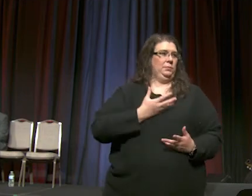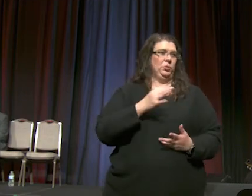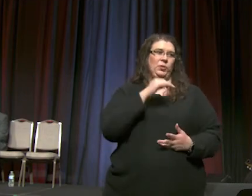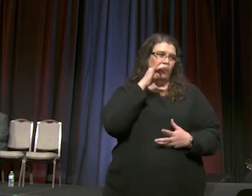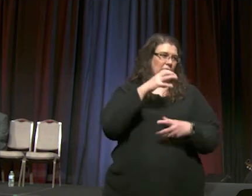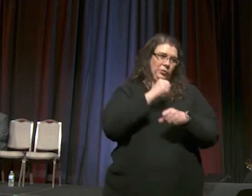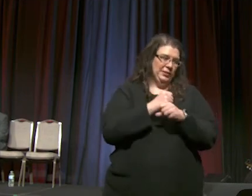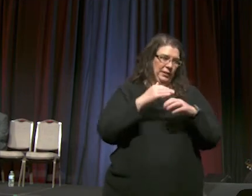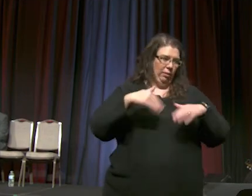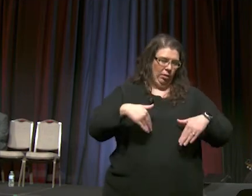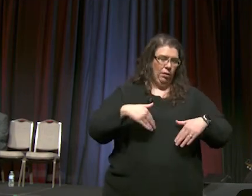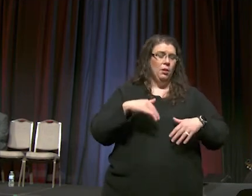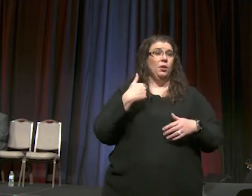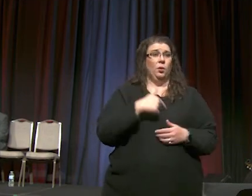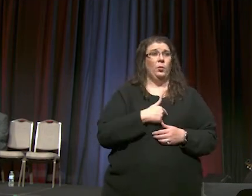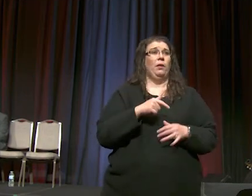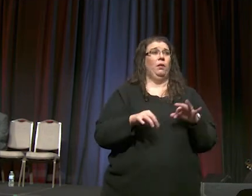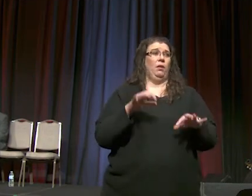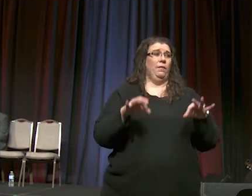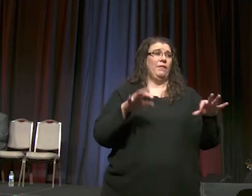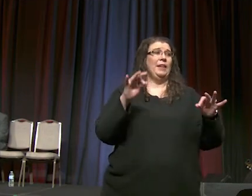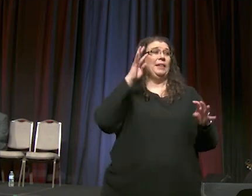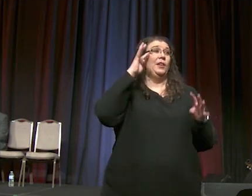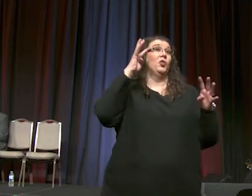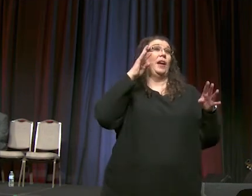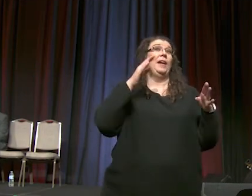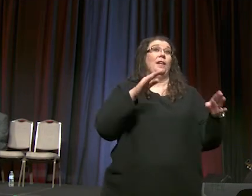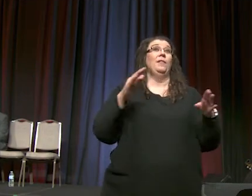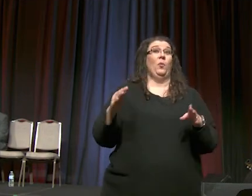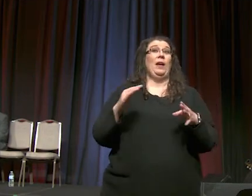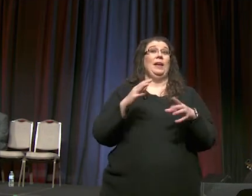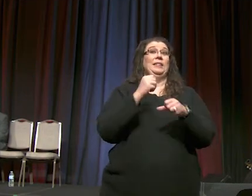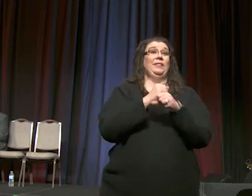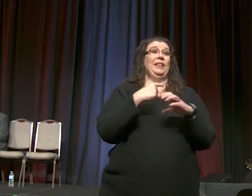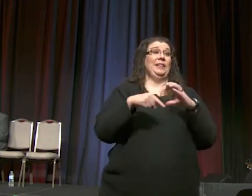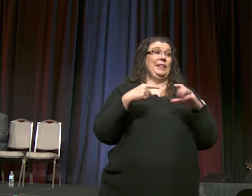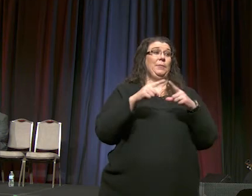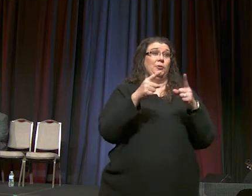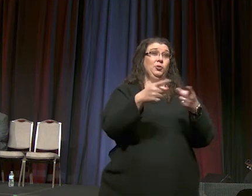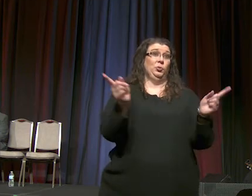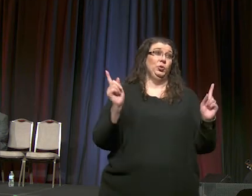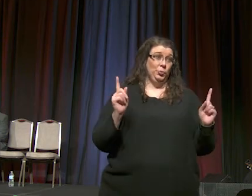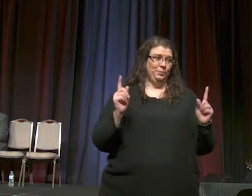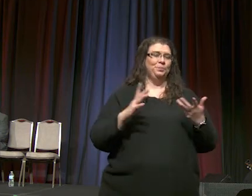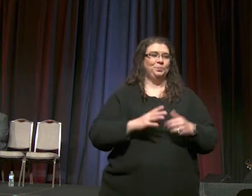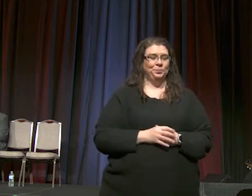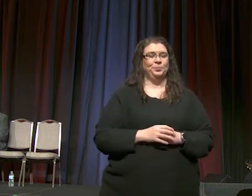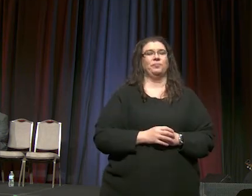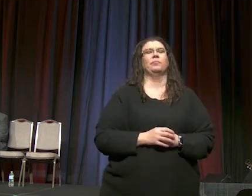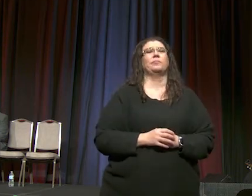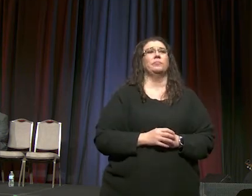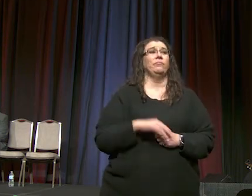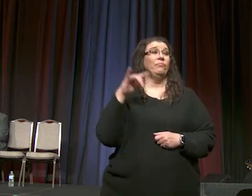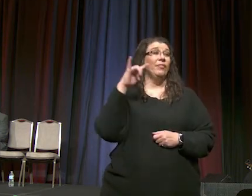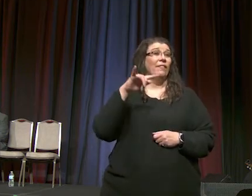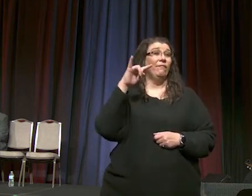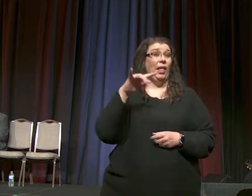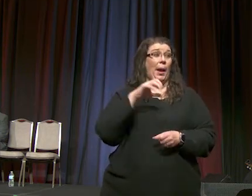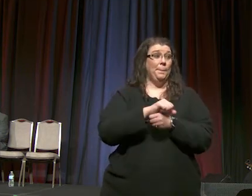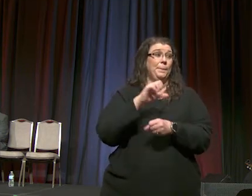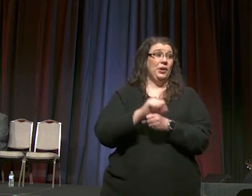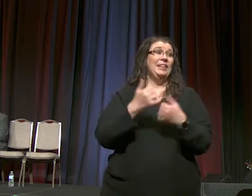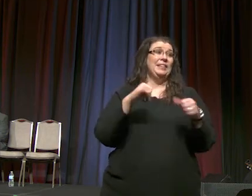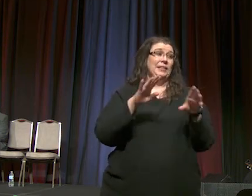receive that. We are finding creative ways of getting the emails to you. Flight booking is